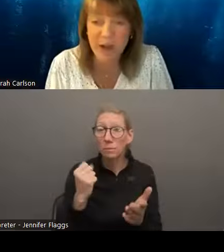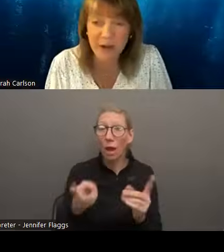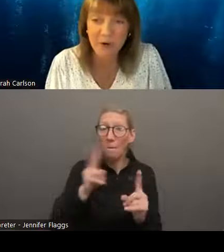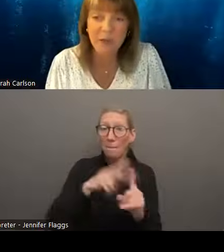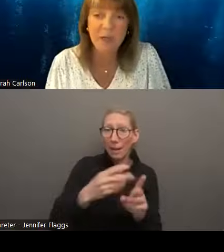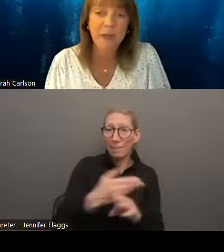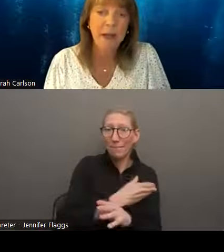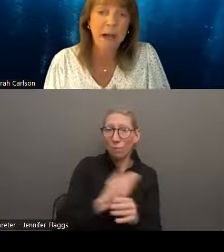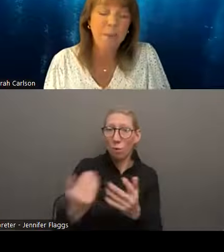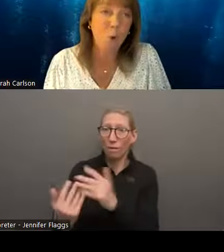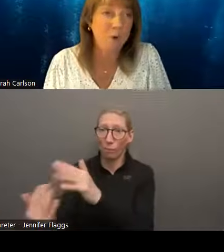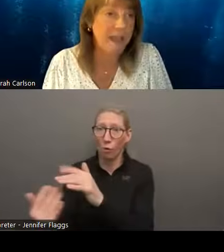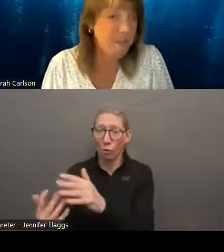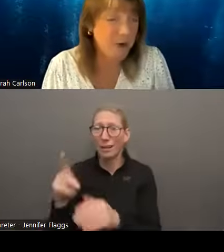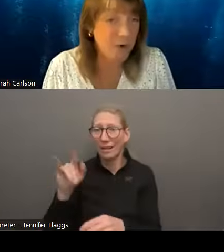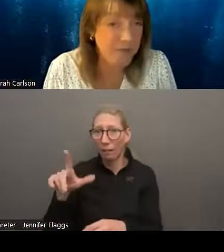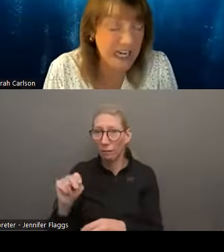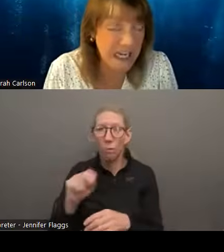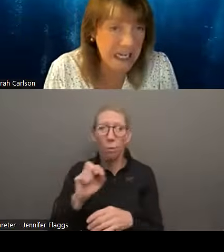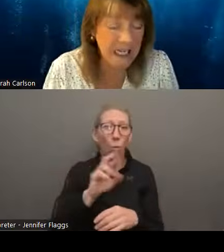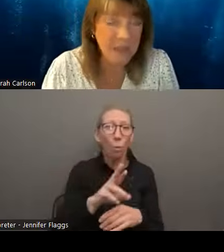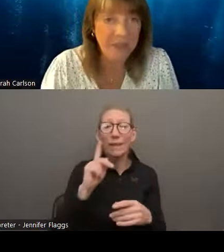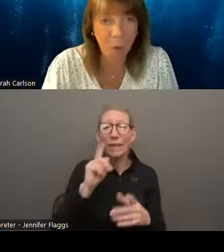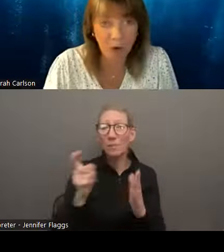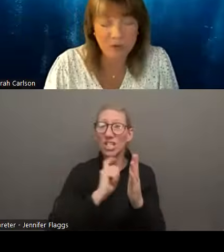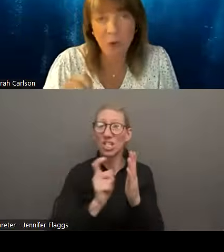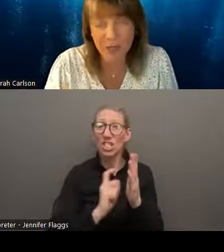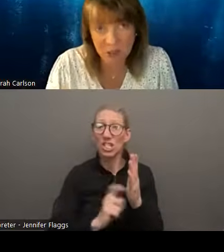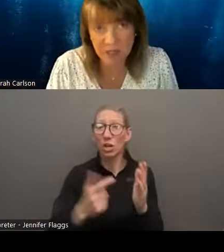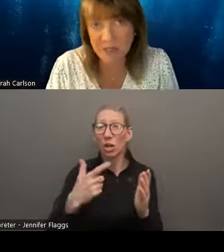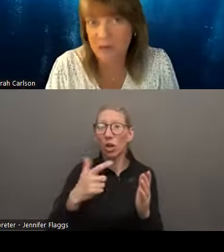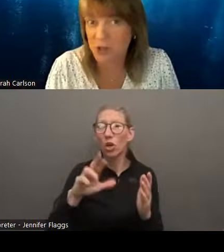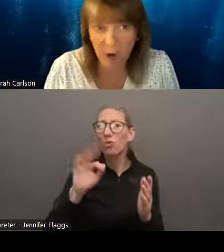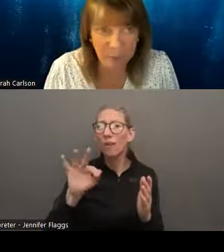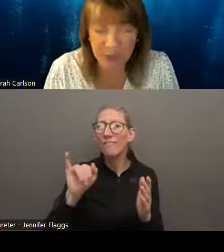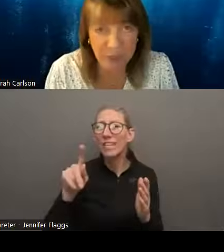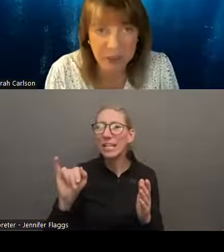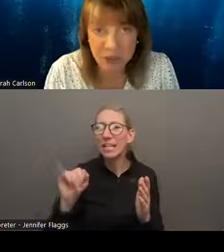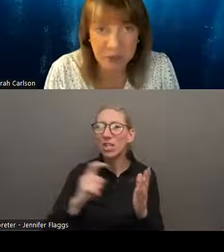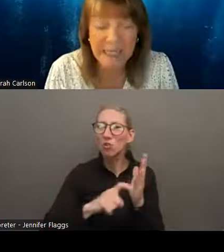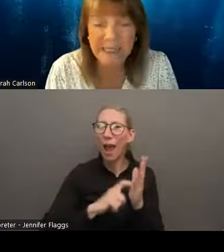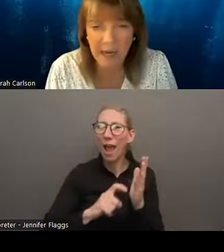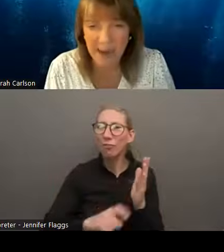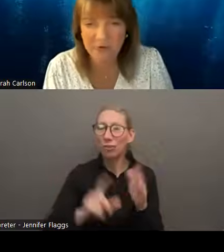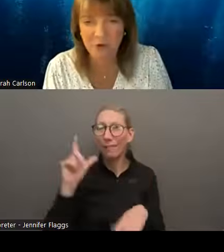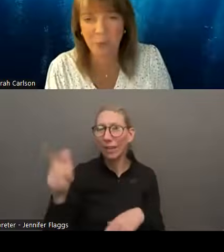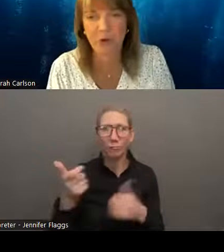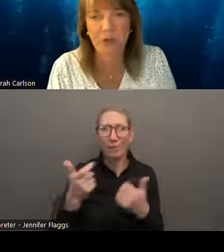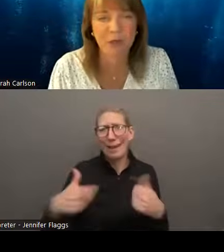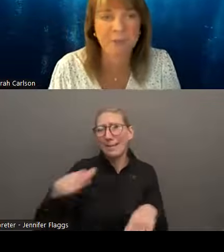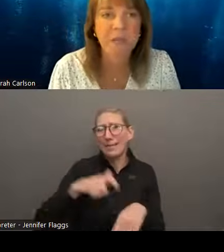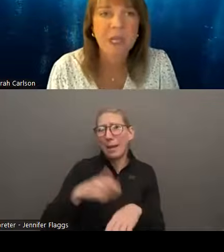was fired, or they can be graffiti that were scratched onto the jar pretty much any time after